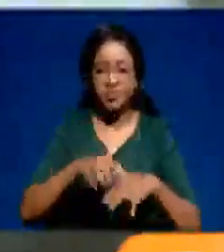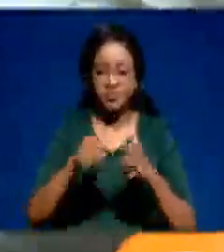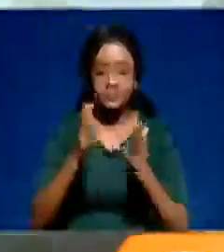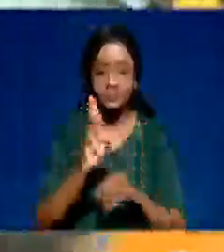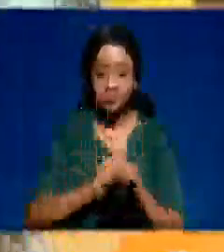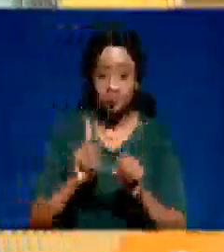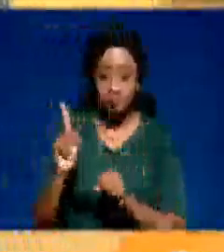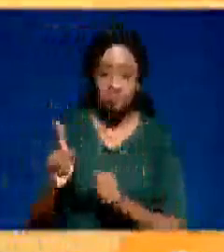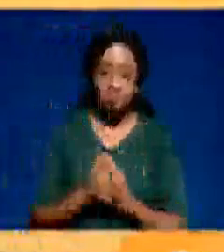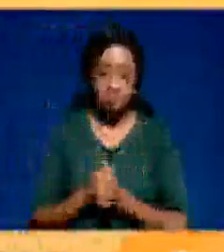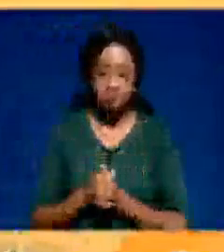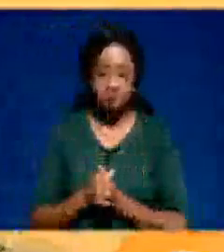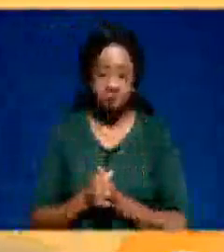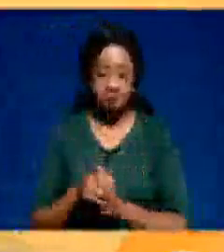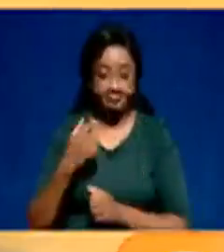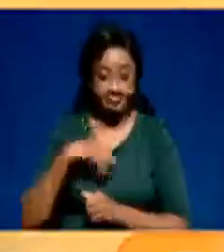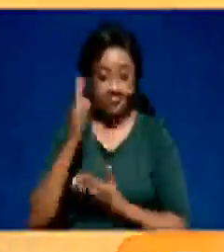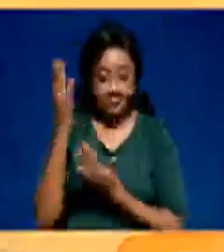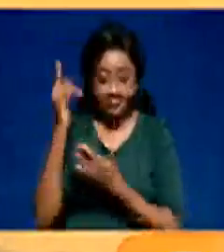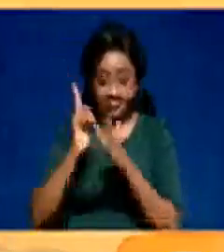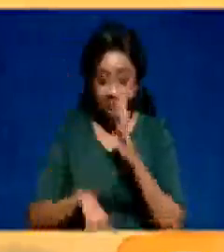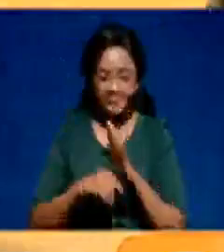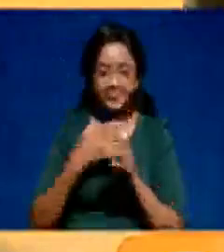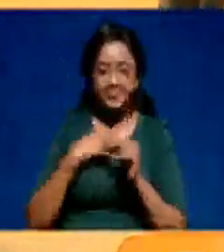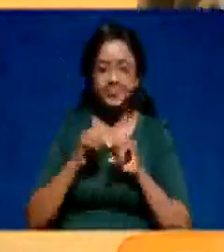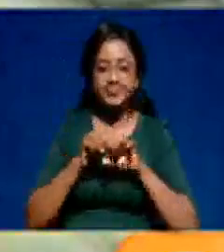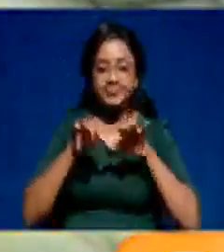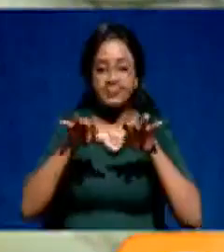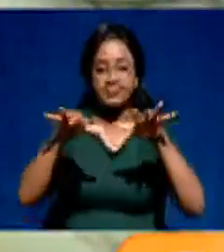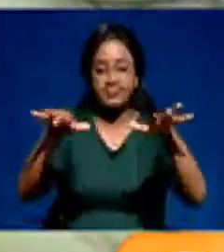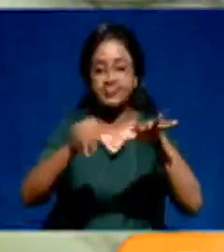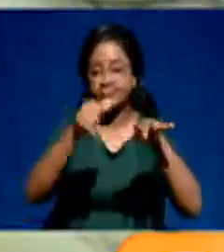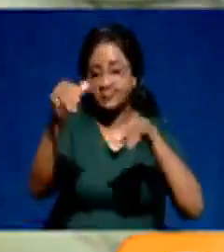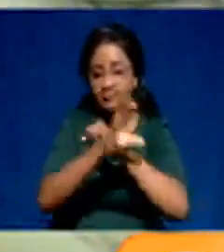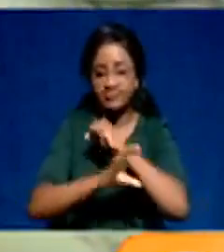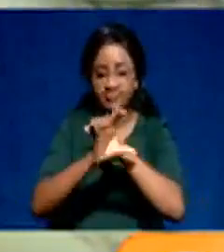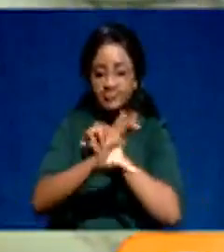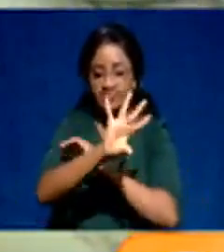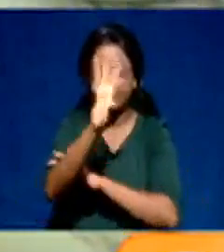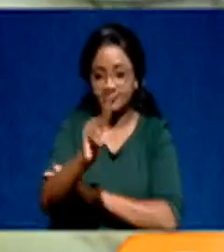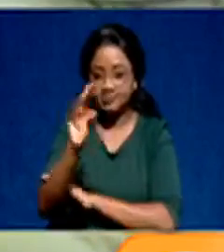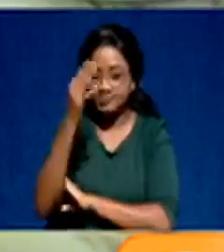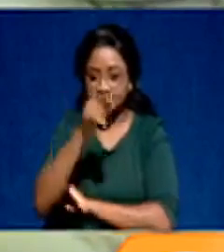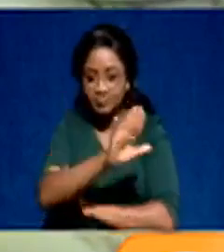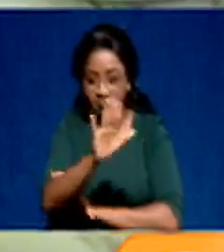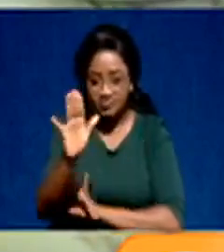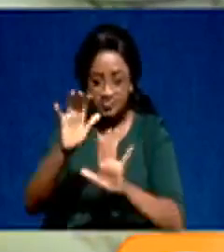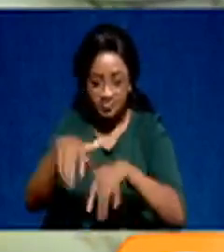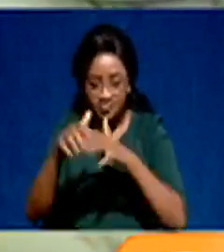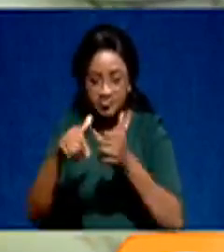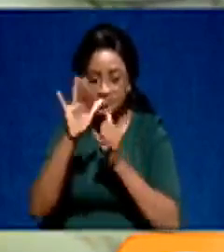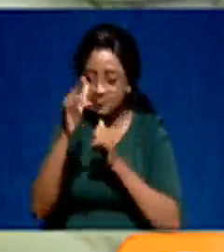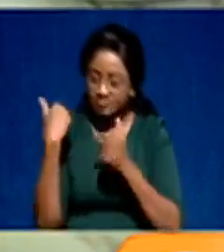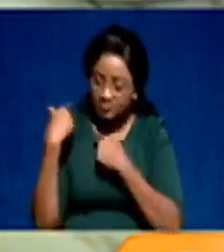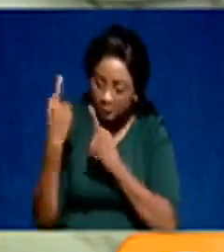farming fully. We are looking at going to African countries where farming has been, it's part of their